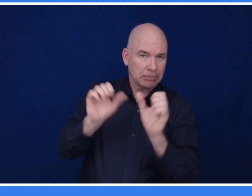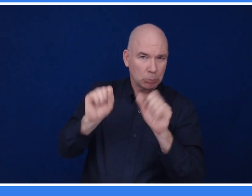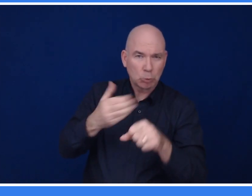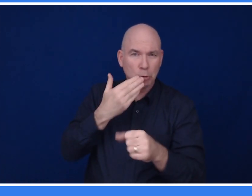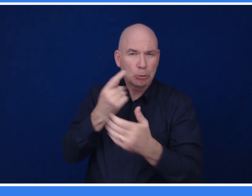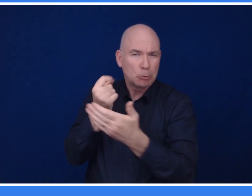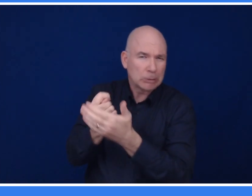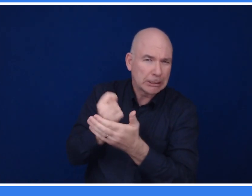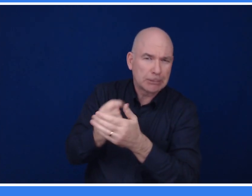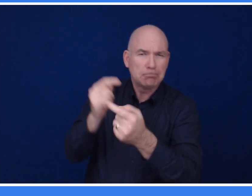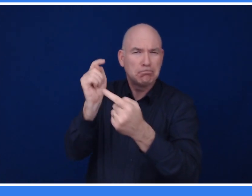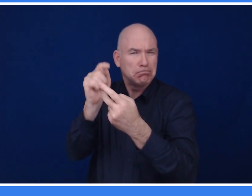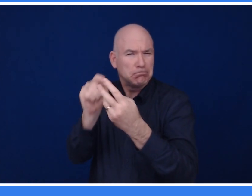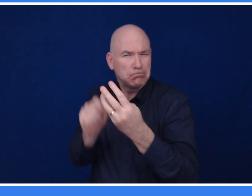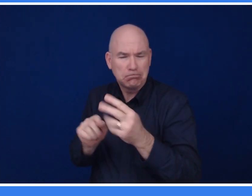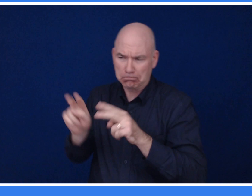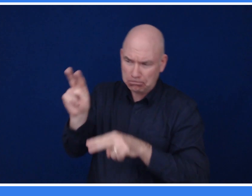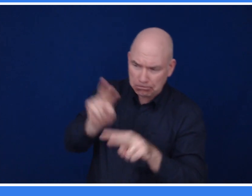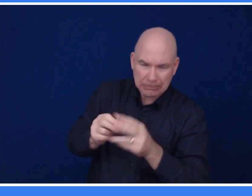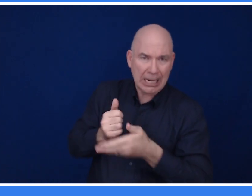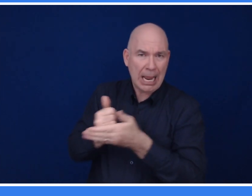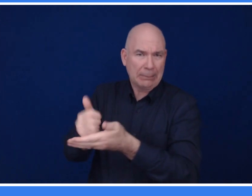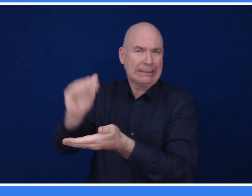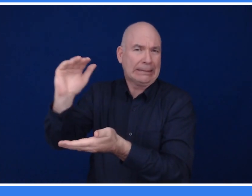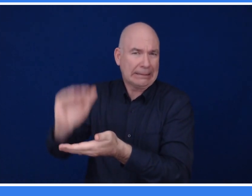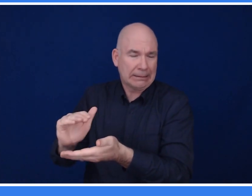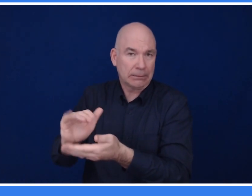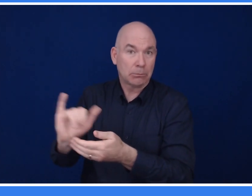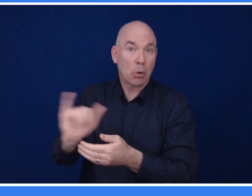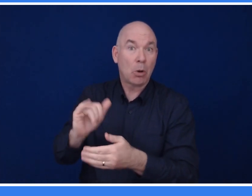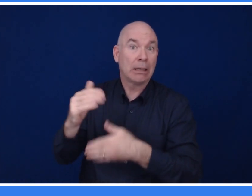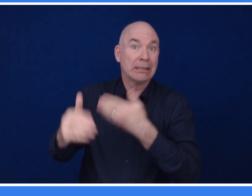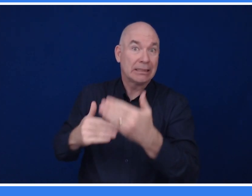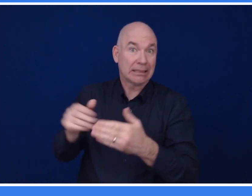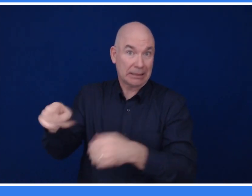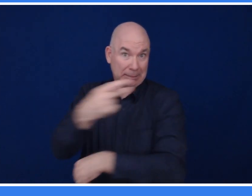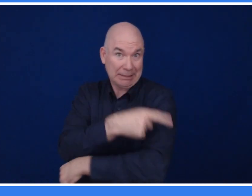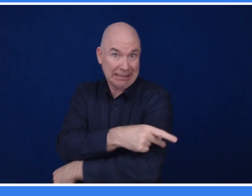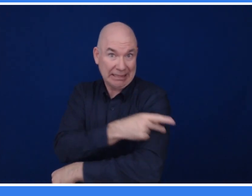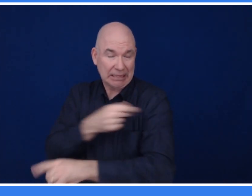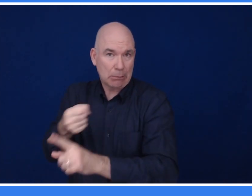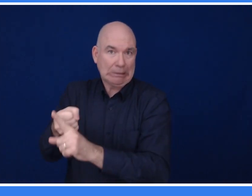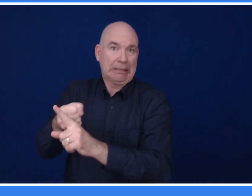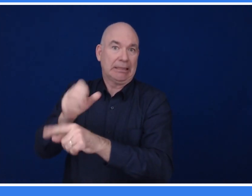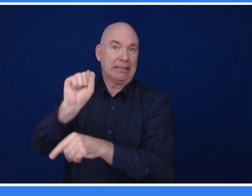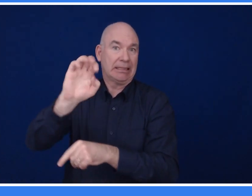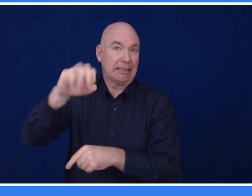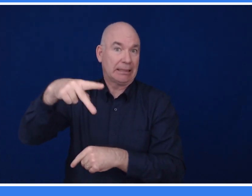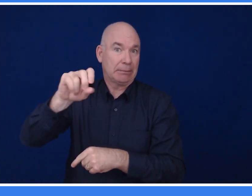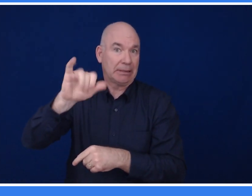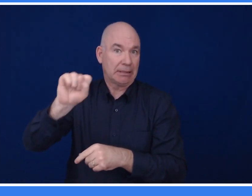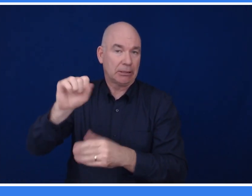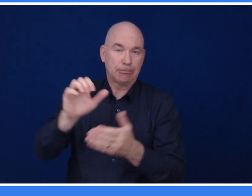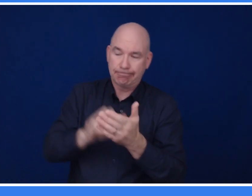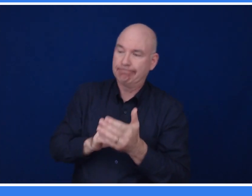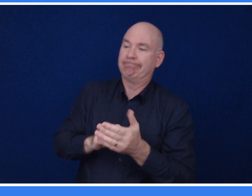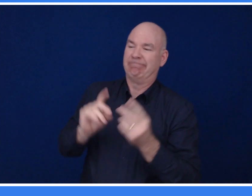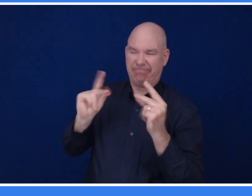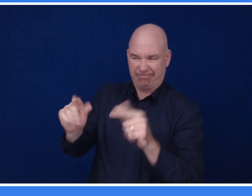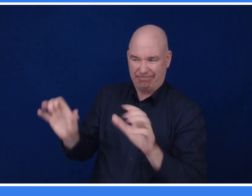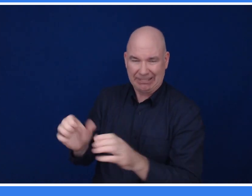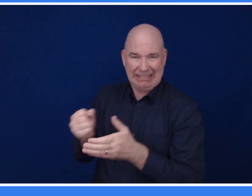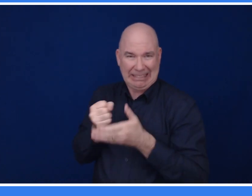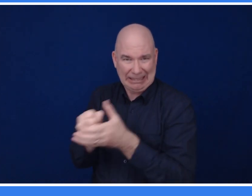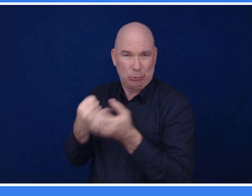infections. They can know the signs and symptoms of sepsis and act fast to treat it. And they can